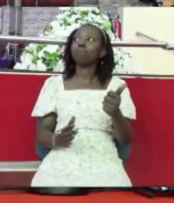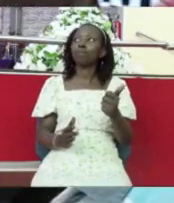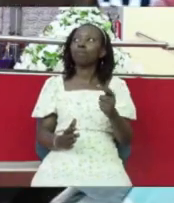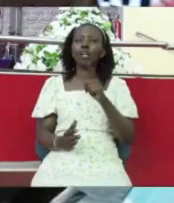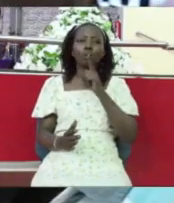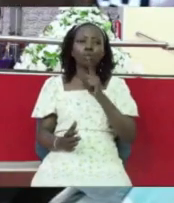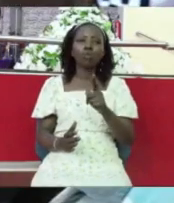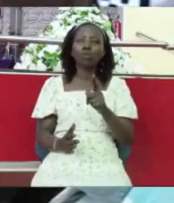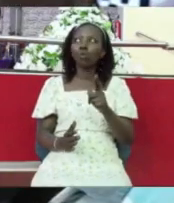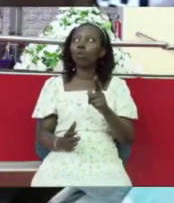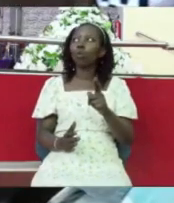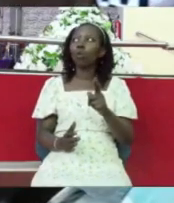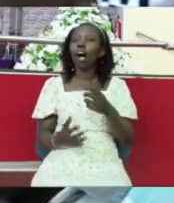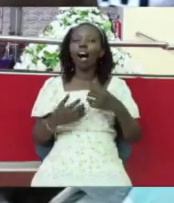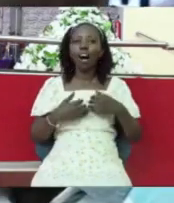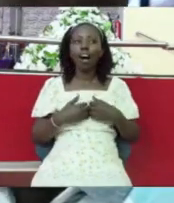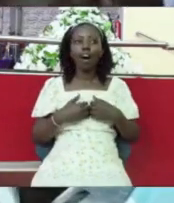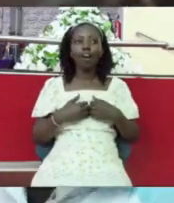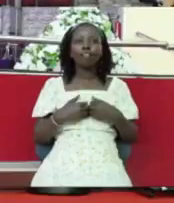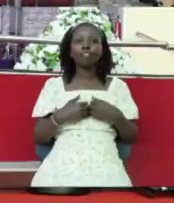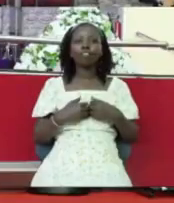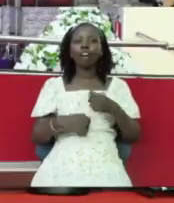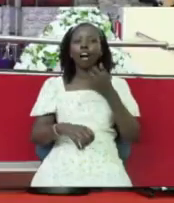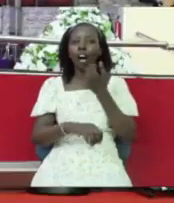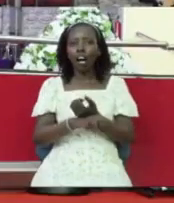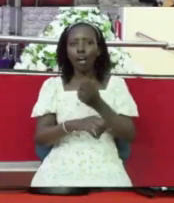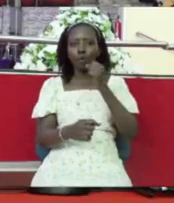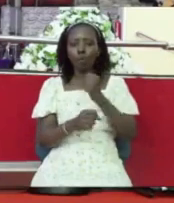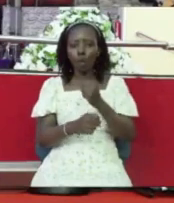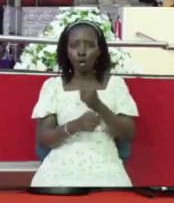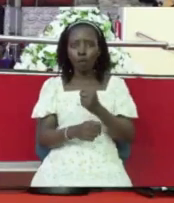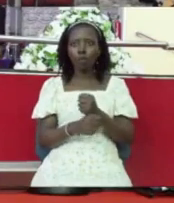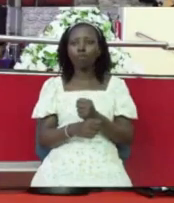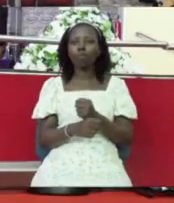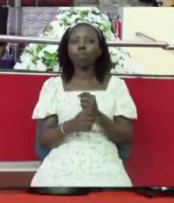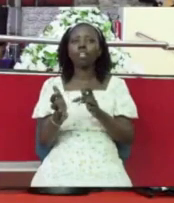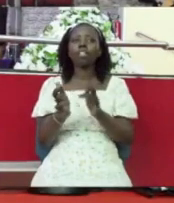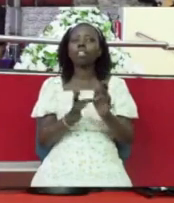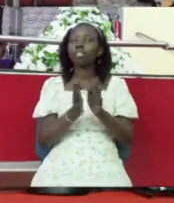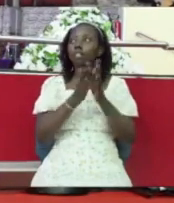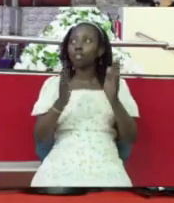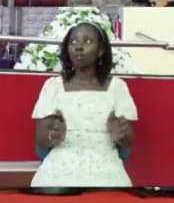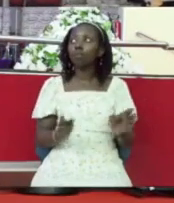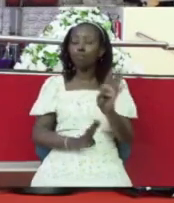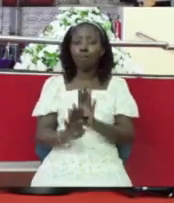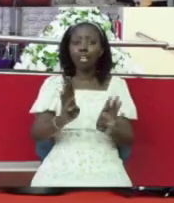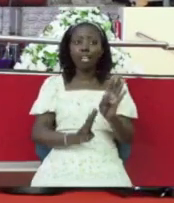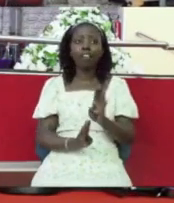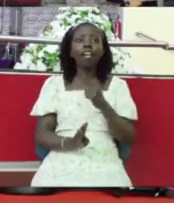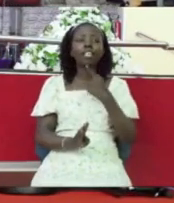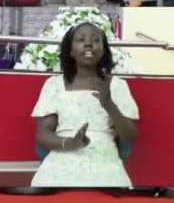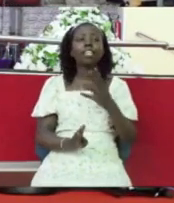lagging in diligence. That is Christian behavior. Christian behavior would call us not to lag in diligence. Tabia zetu kama wa Kristo